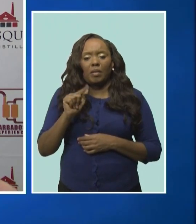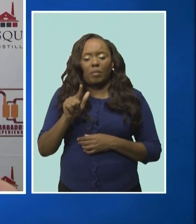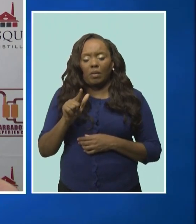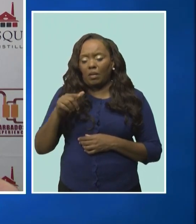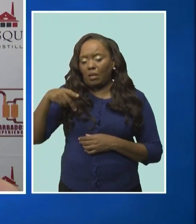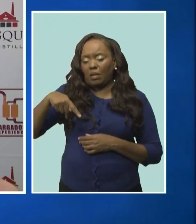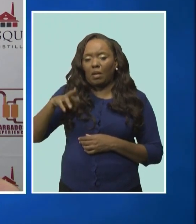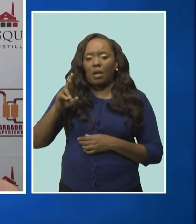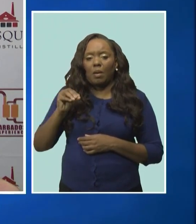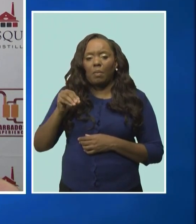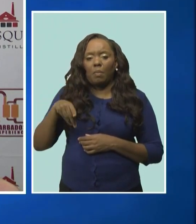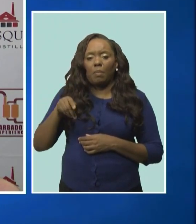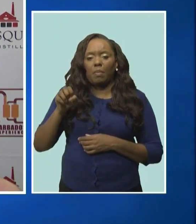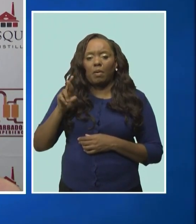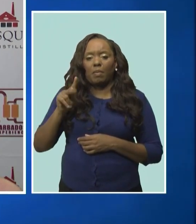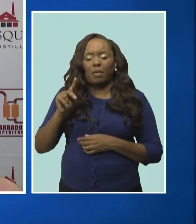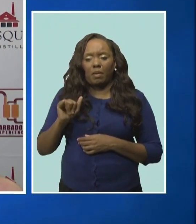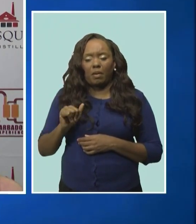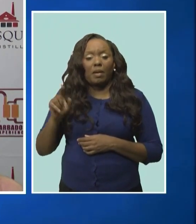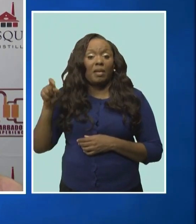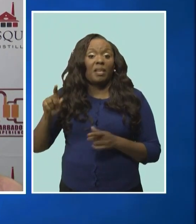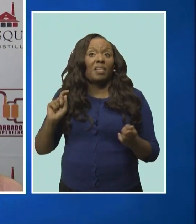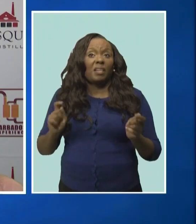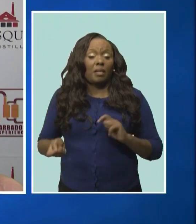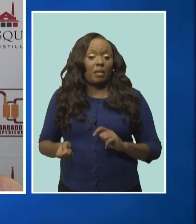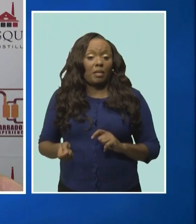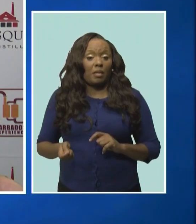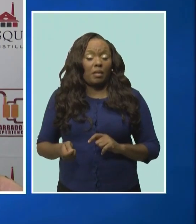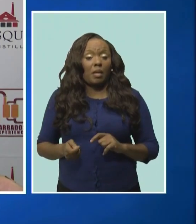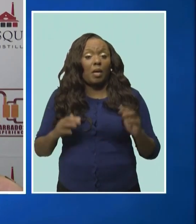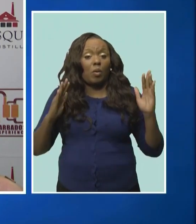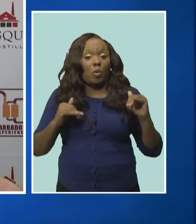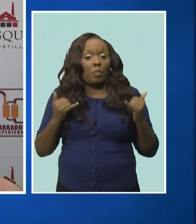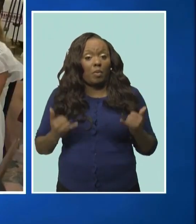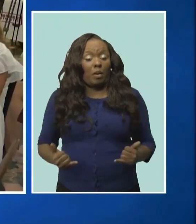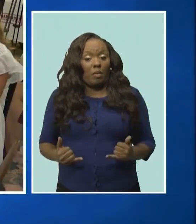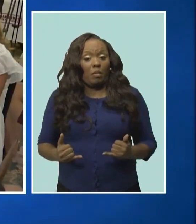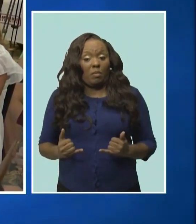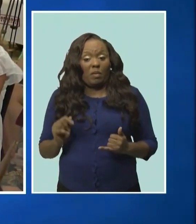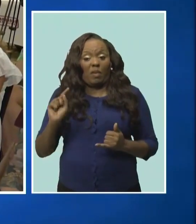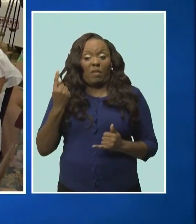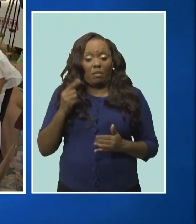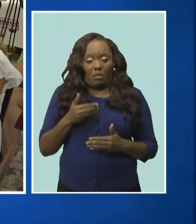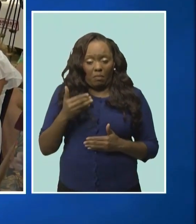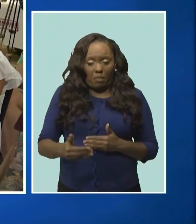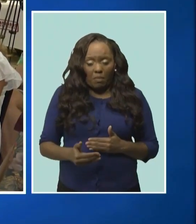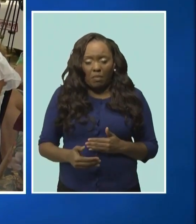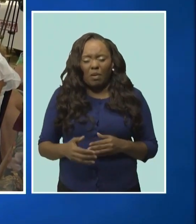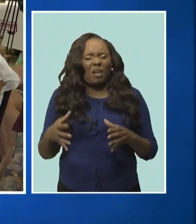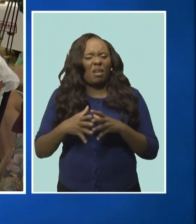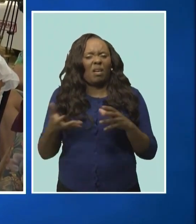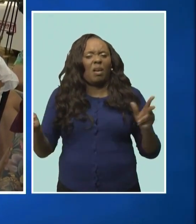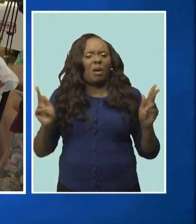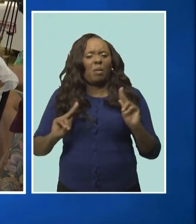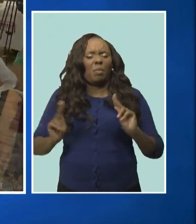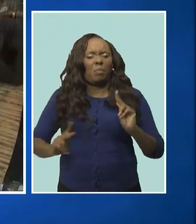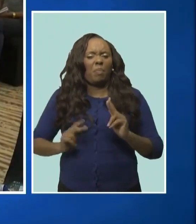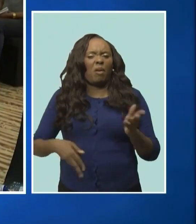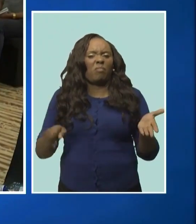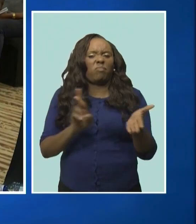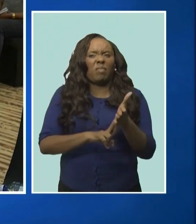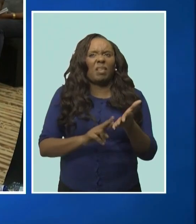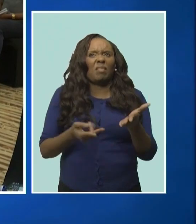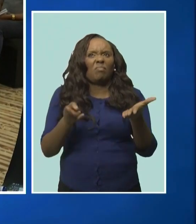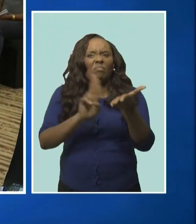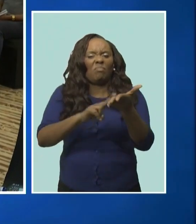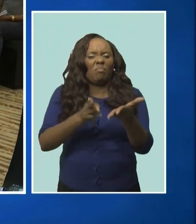change. And I hope that's the first step because, there are several thousand registrations of